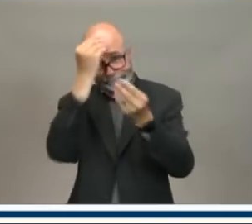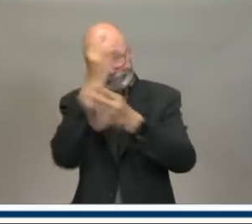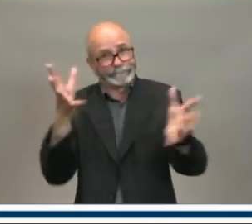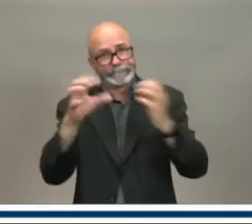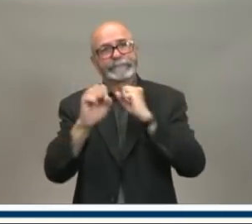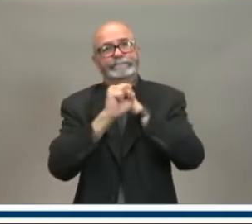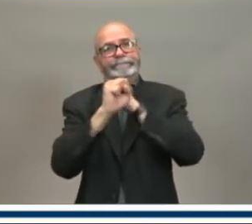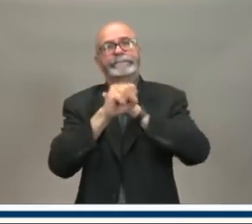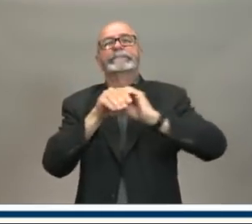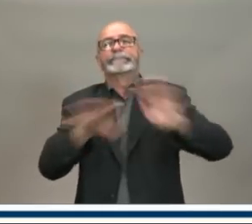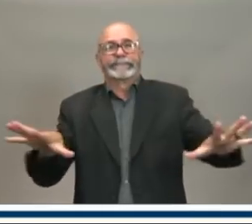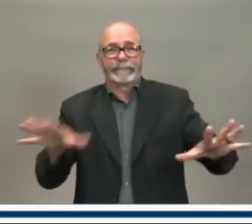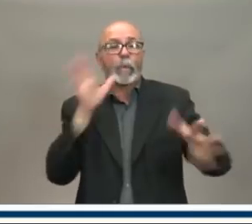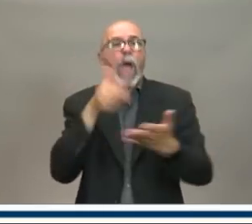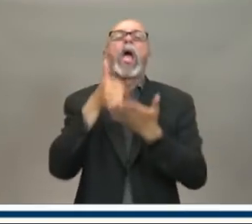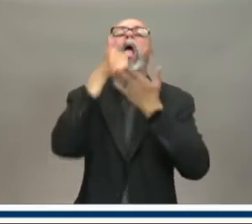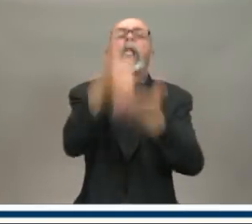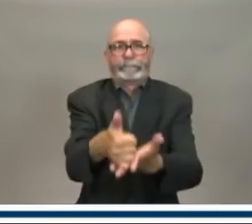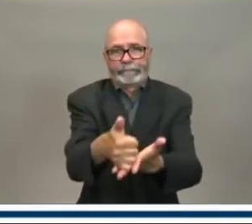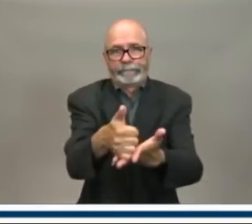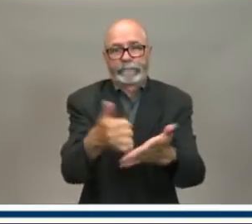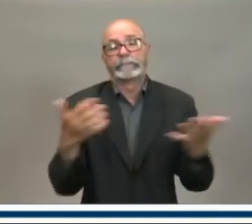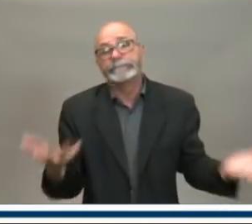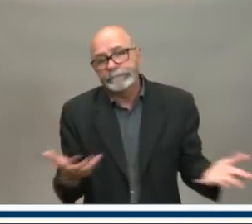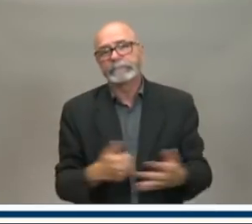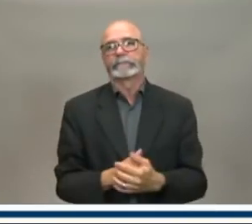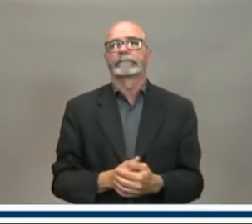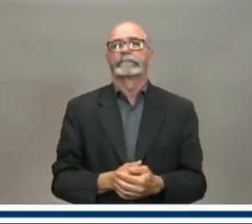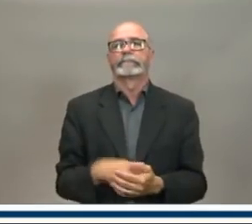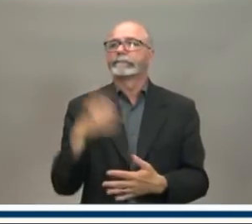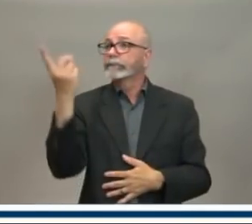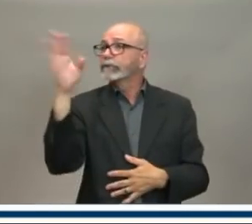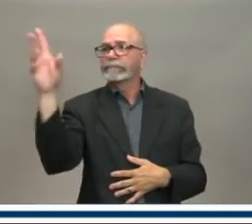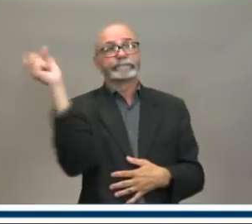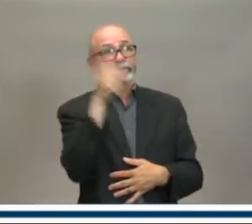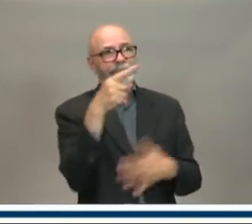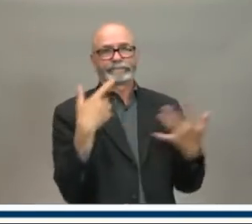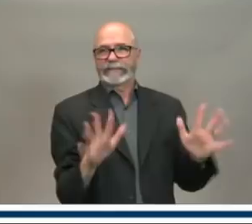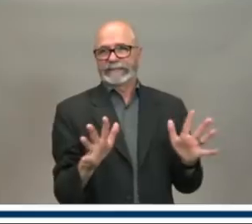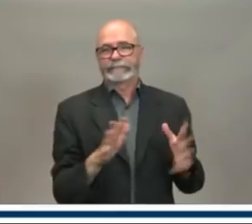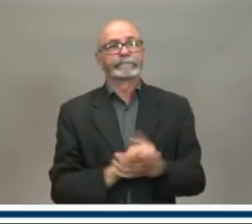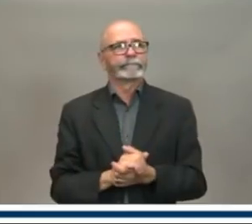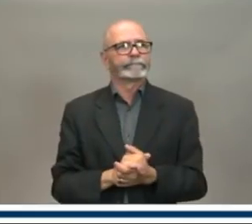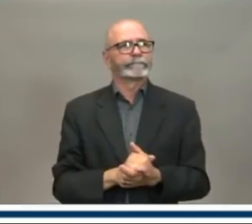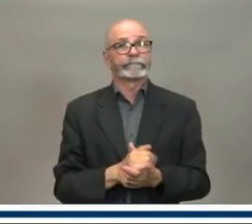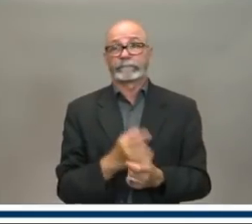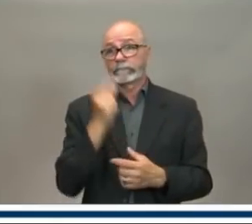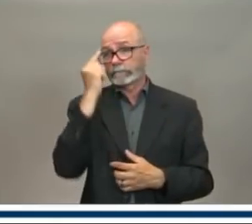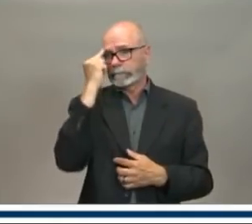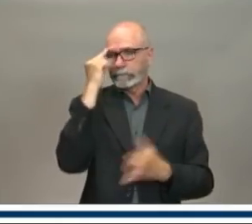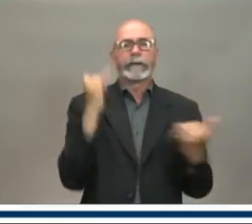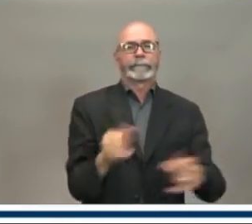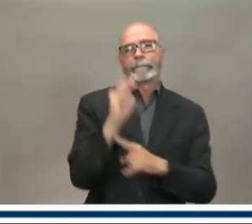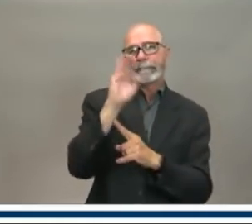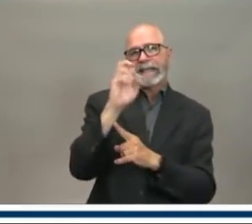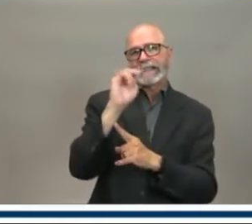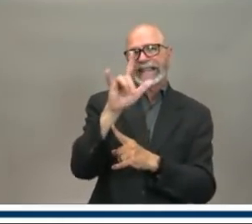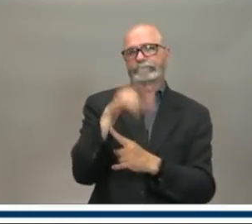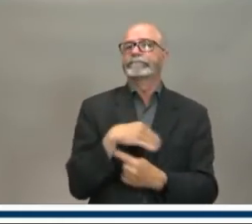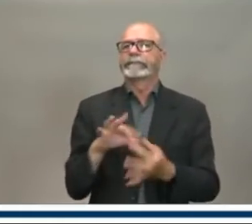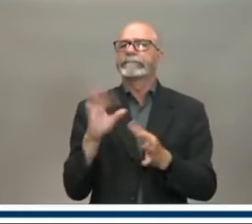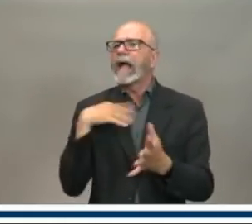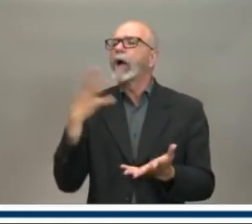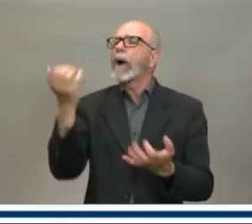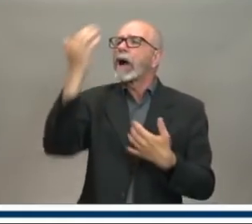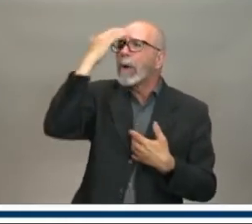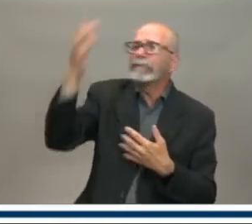impact. And that's all the time that we have for questions today. Thank you, Chrissy. I know getting the economy back on track is on many